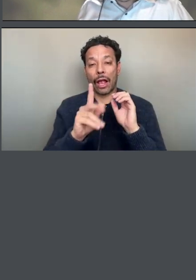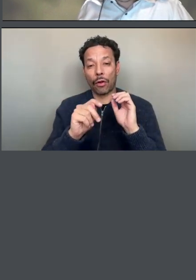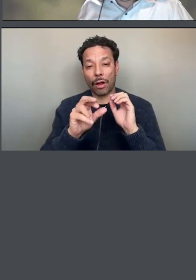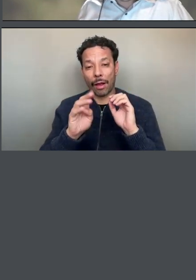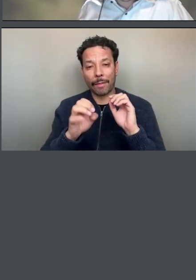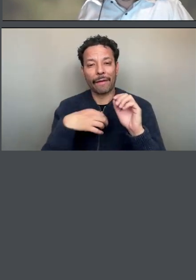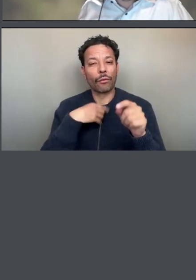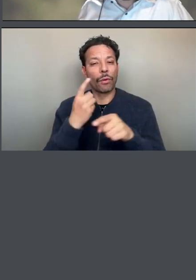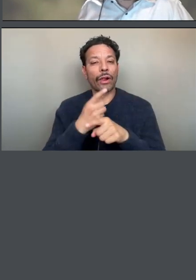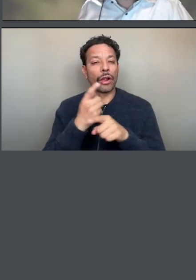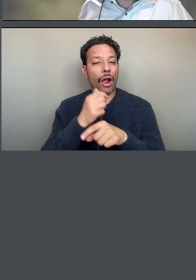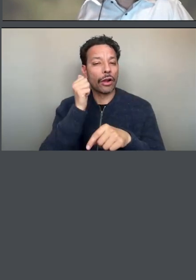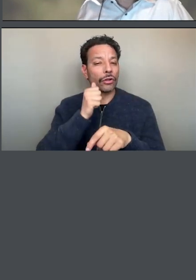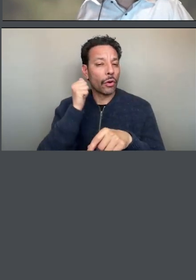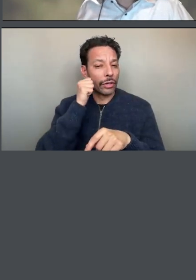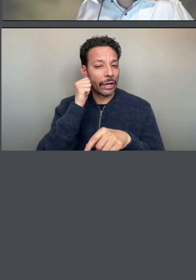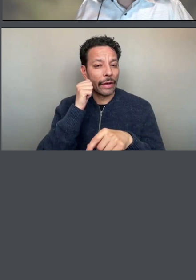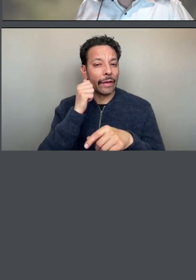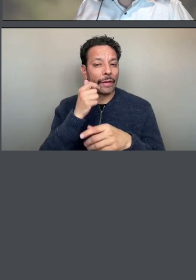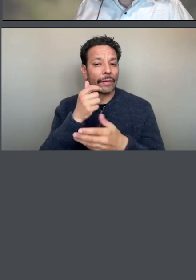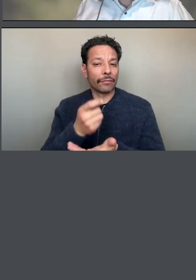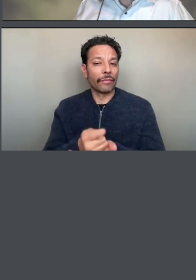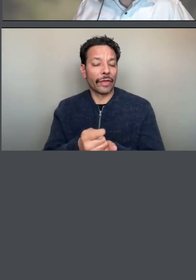regular auditory rehabilitation therapy.